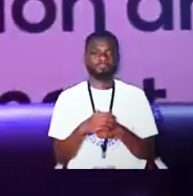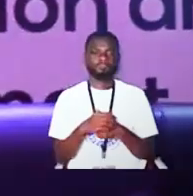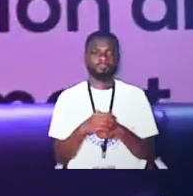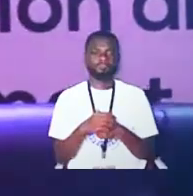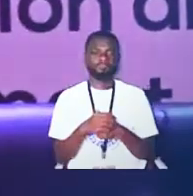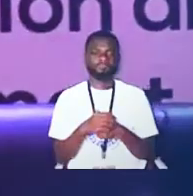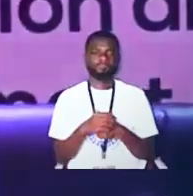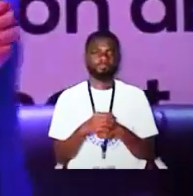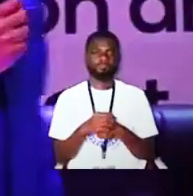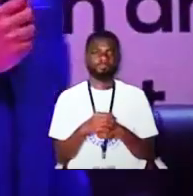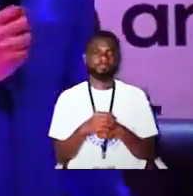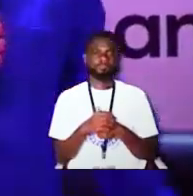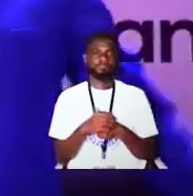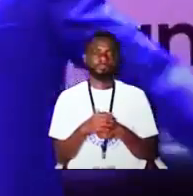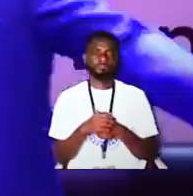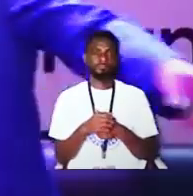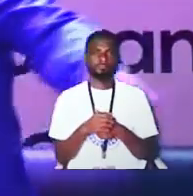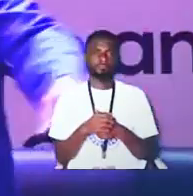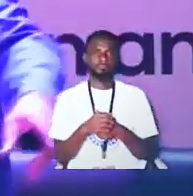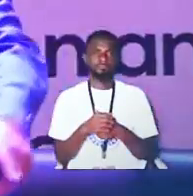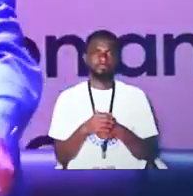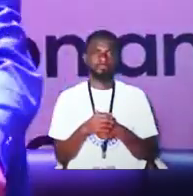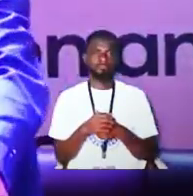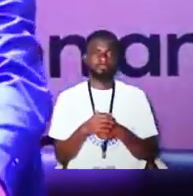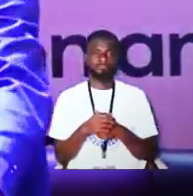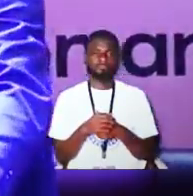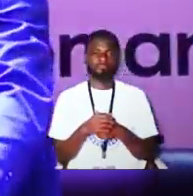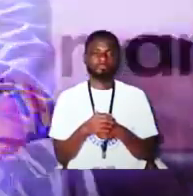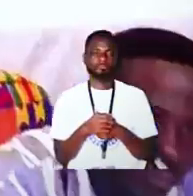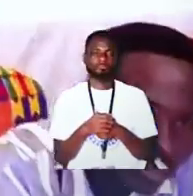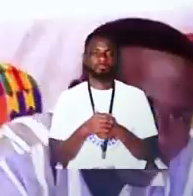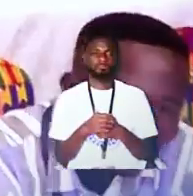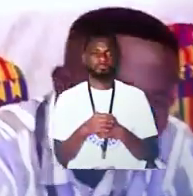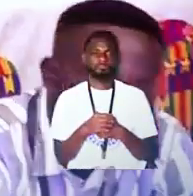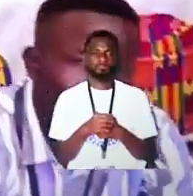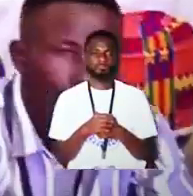Most often than not, blasphemy that they will use.